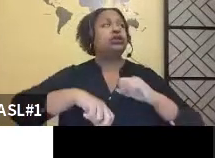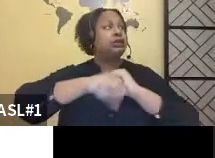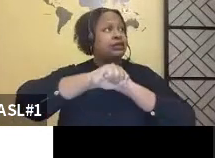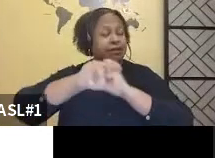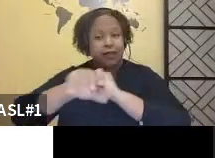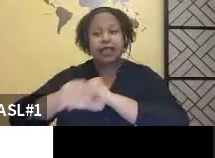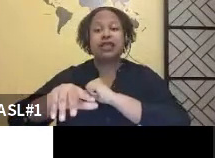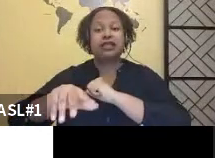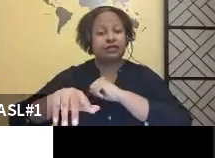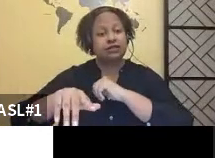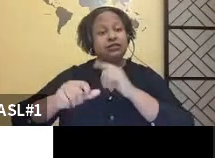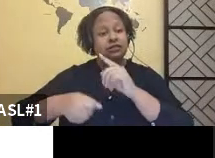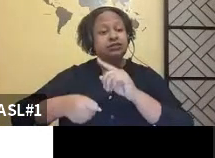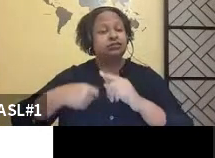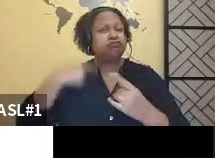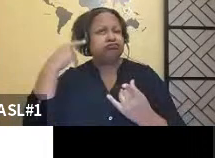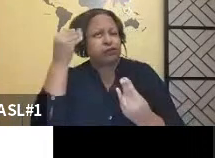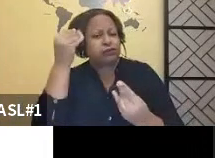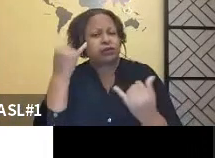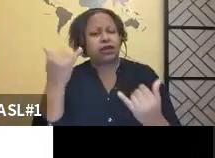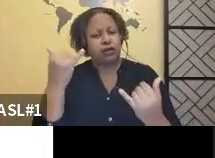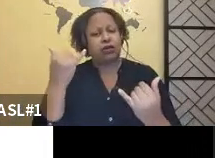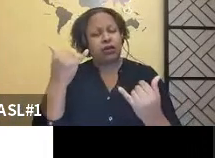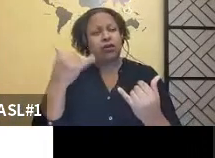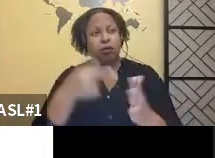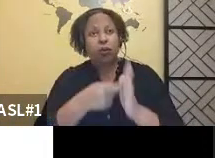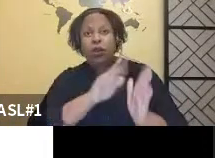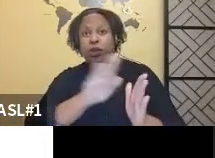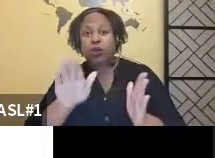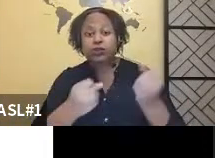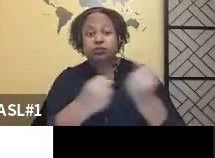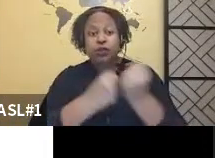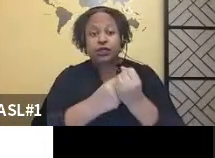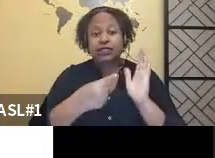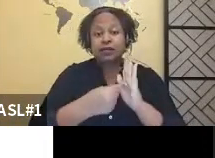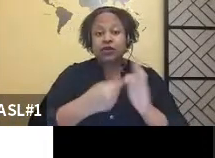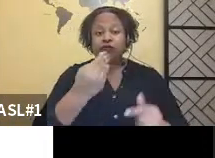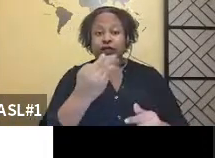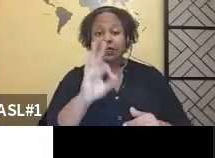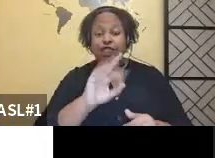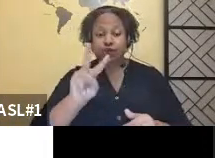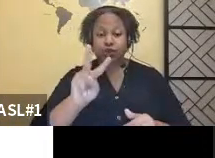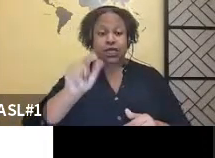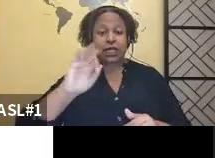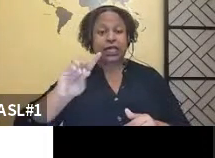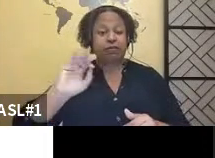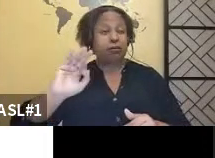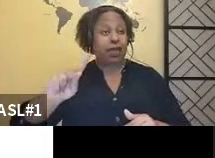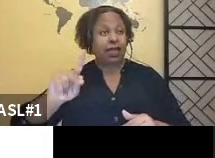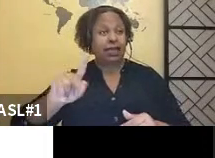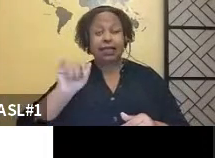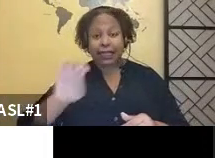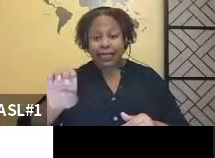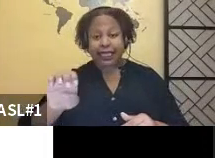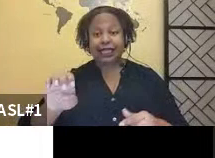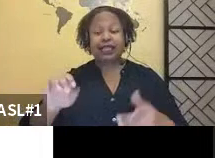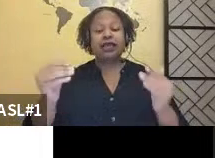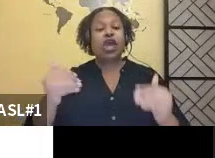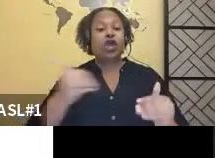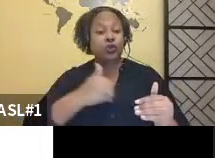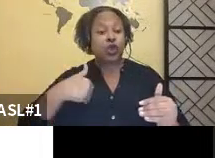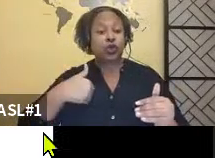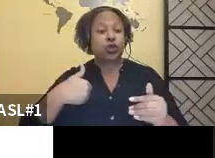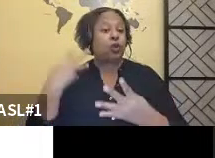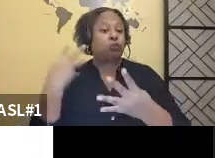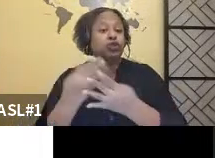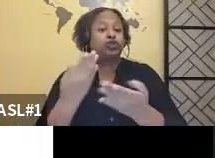and campaigns that are on our minds that need support, the 1492 Land Back Lane and the Toronto Prisoners' Rights Project. And we'll put these